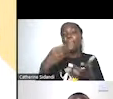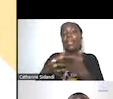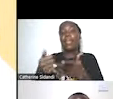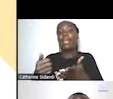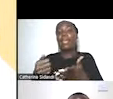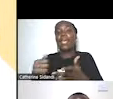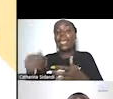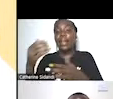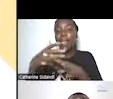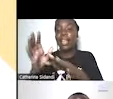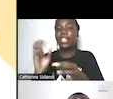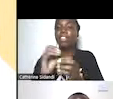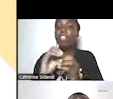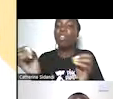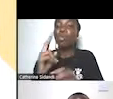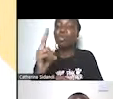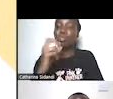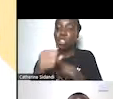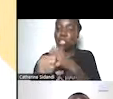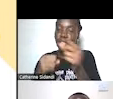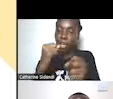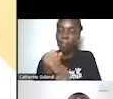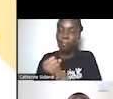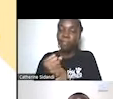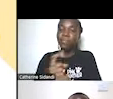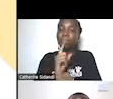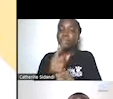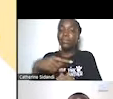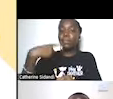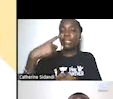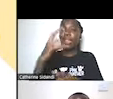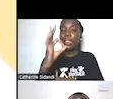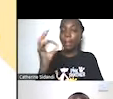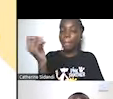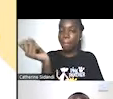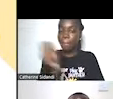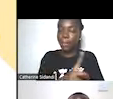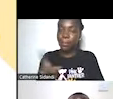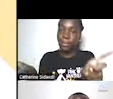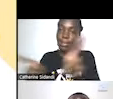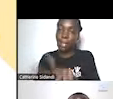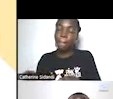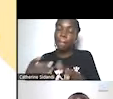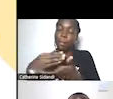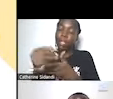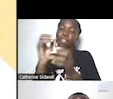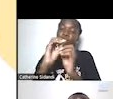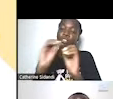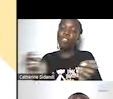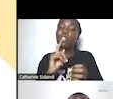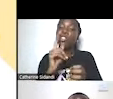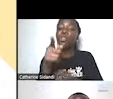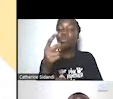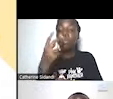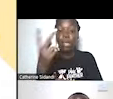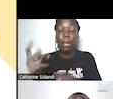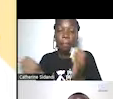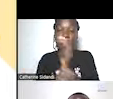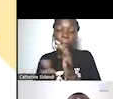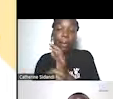by this percentage for the next 3 months. So again, you analytically look at that problem and get the KPIs